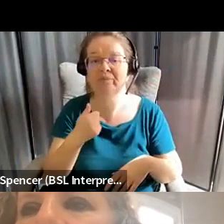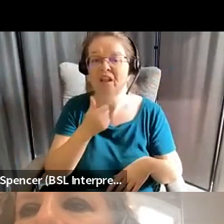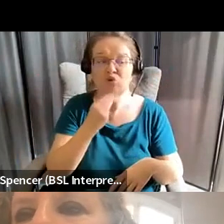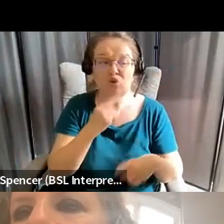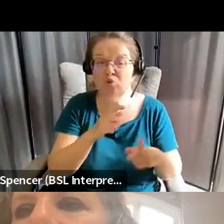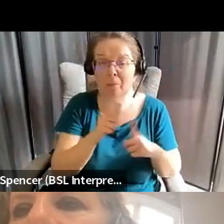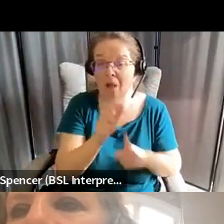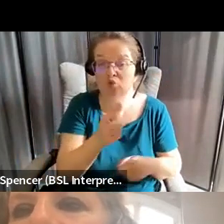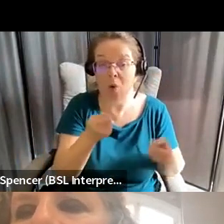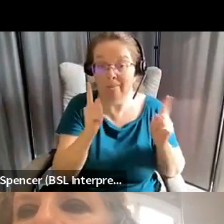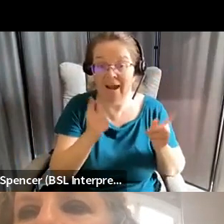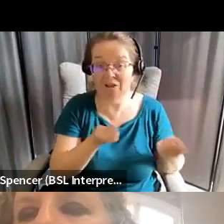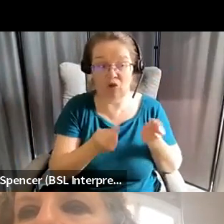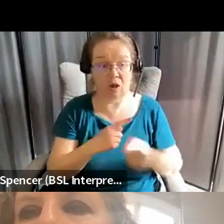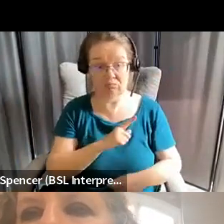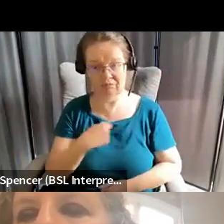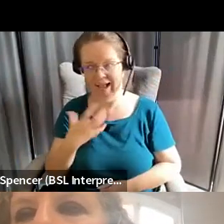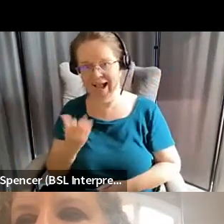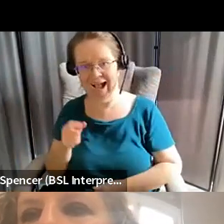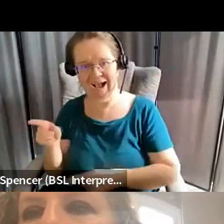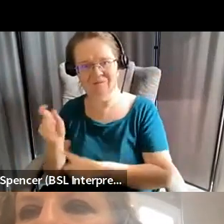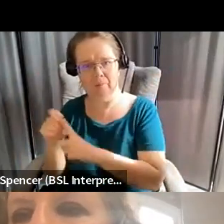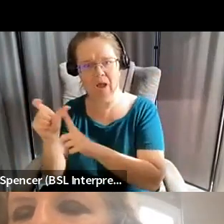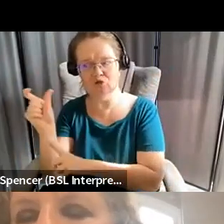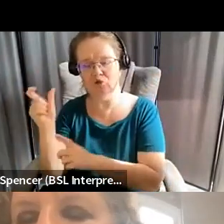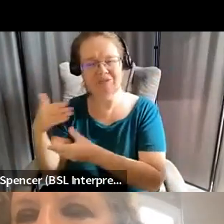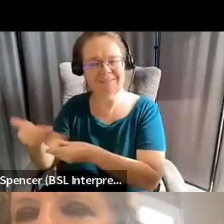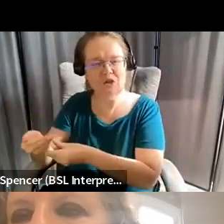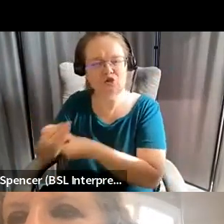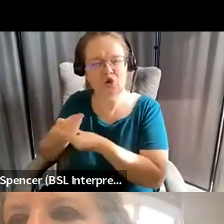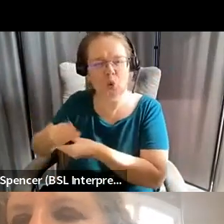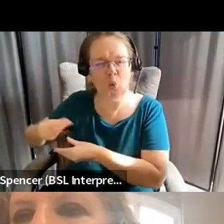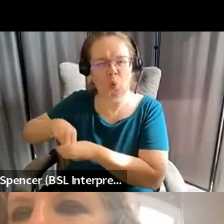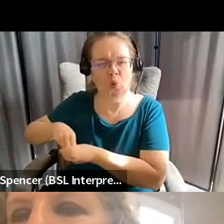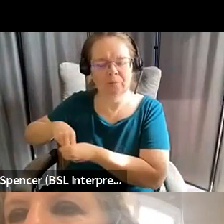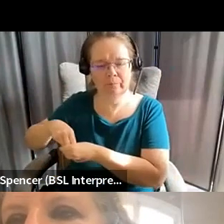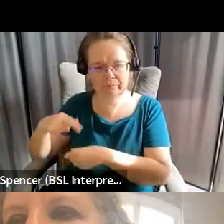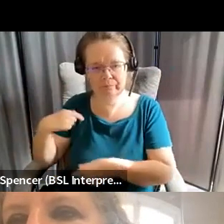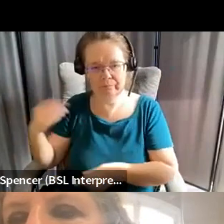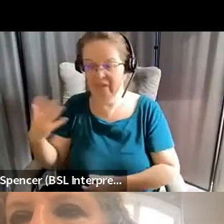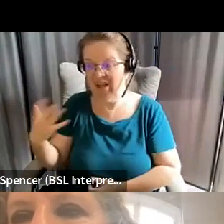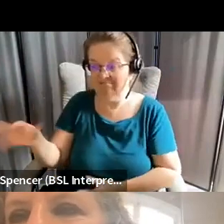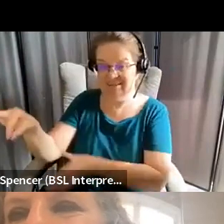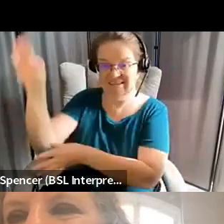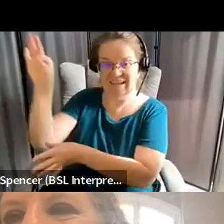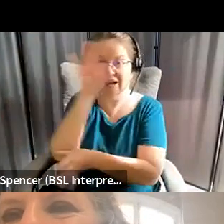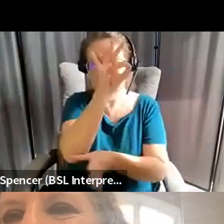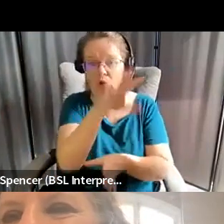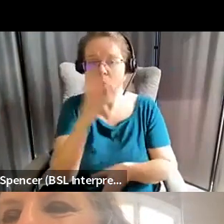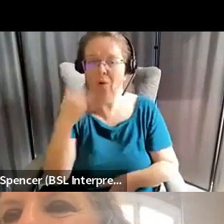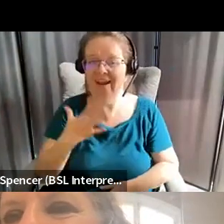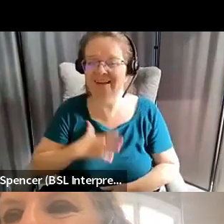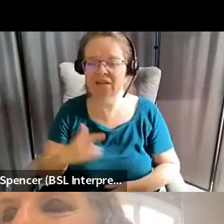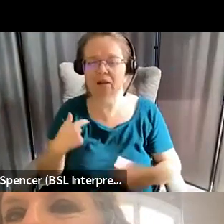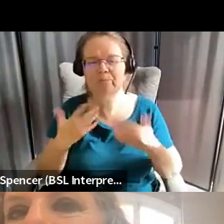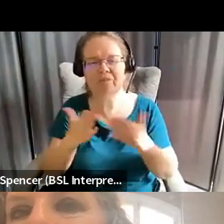password manager, because at least I have like my passwords safely secure somewhere, and I just take them when I need them, because that seems to be like, I